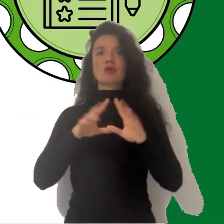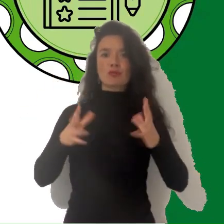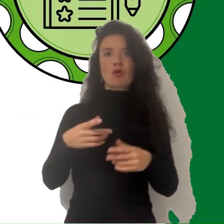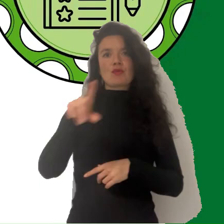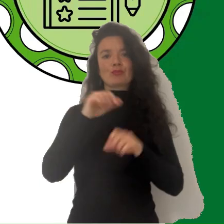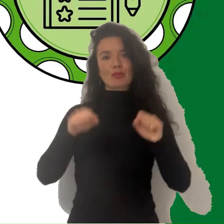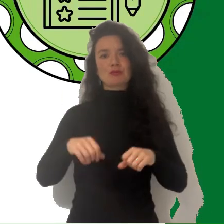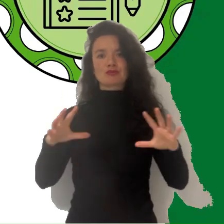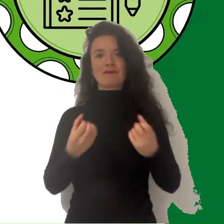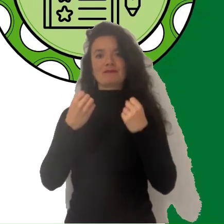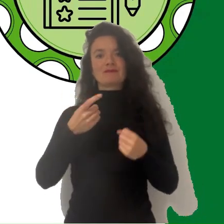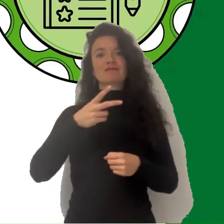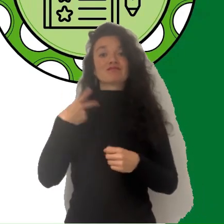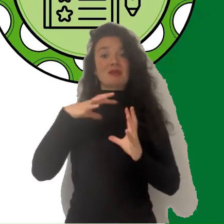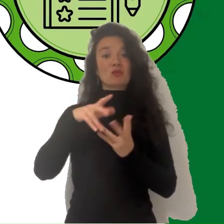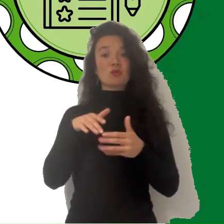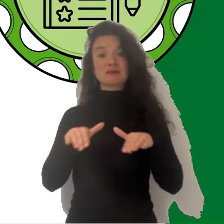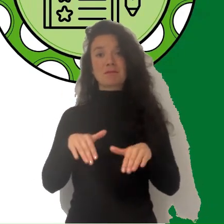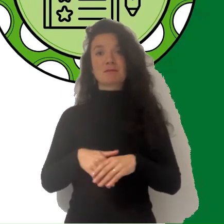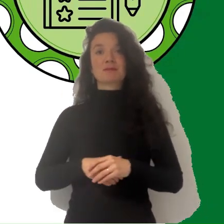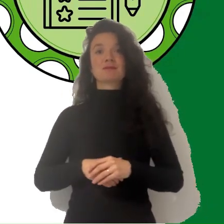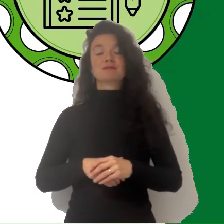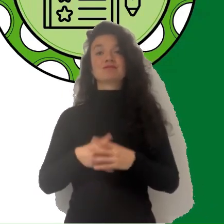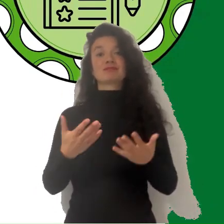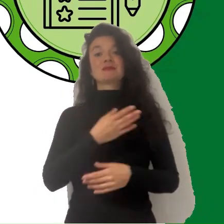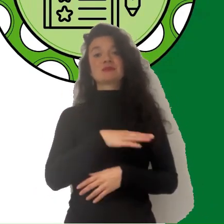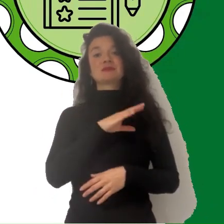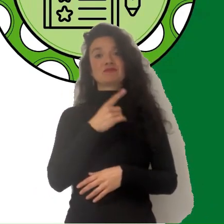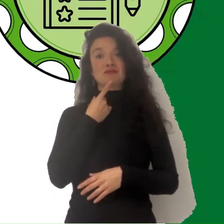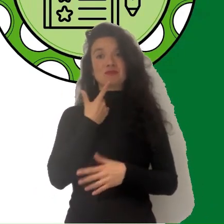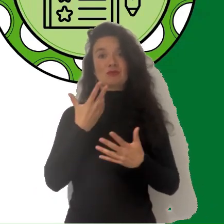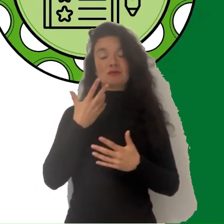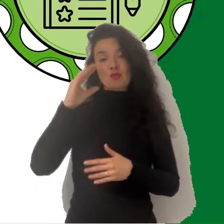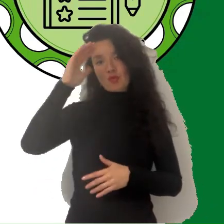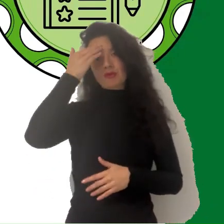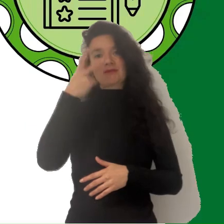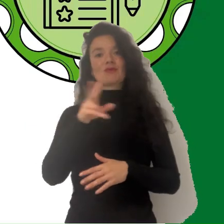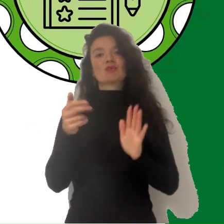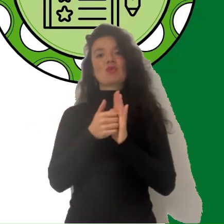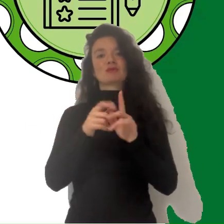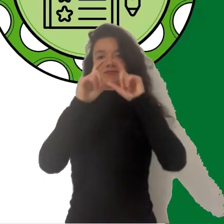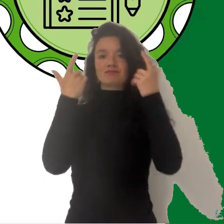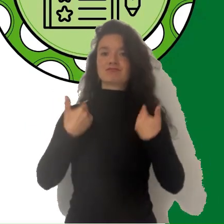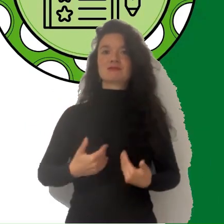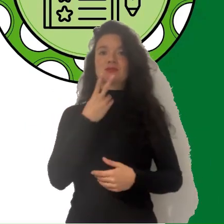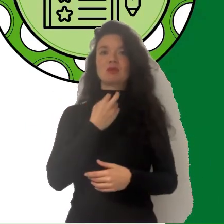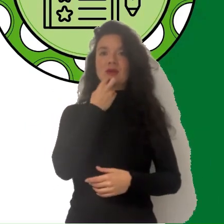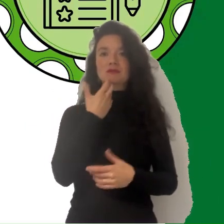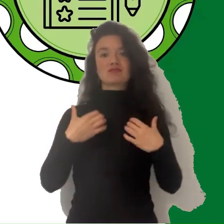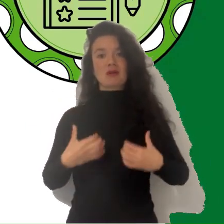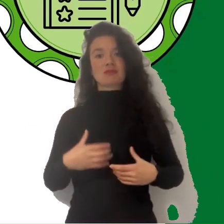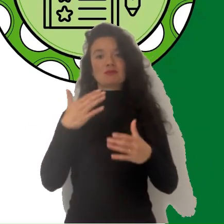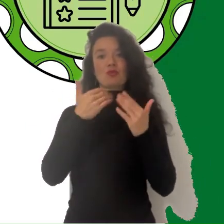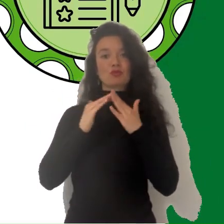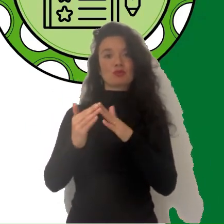and how you can save our ecosystems. The responsibility is about to recognize your role as